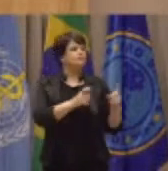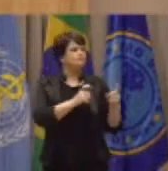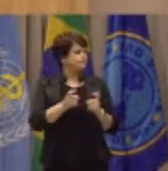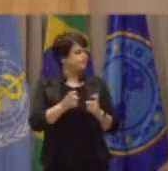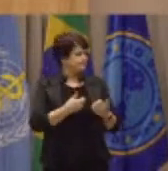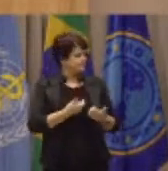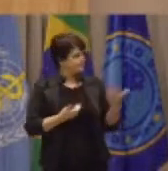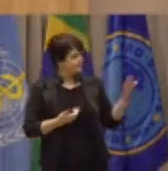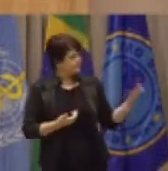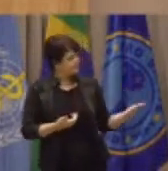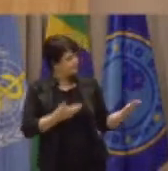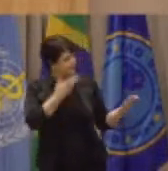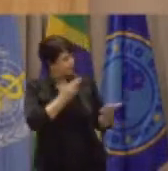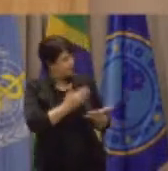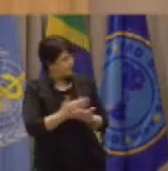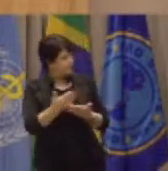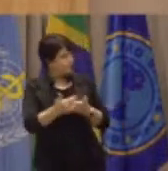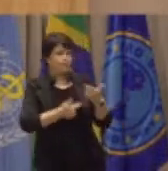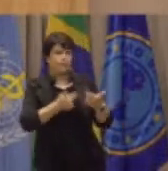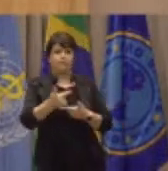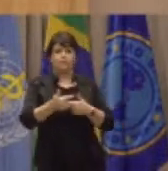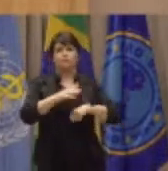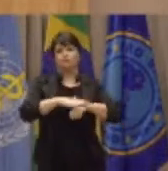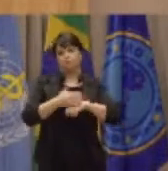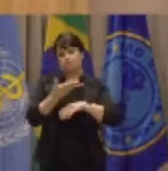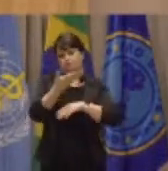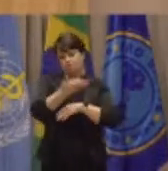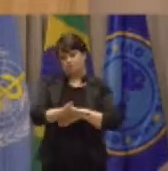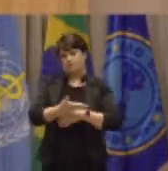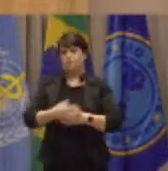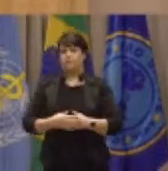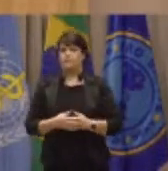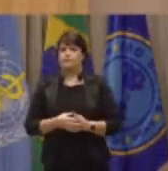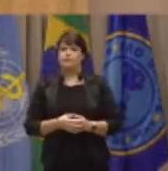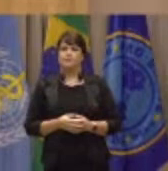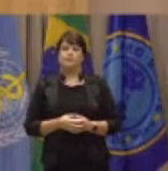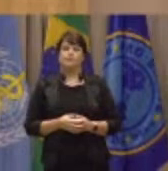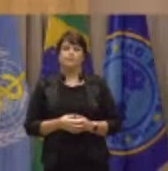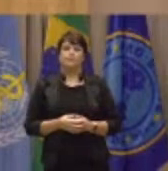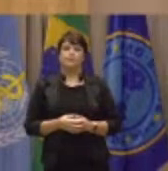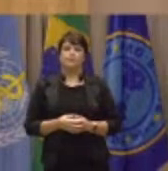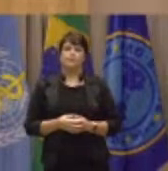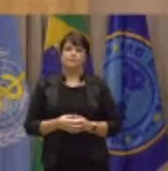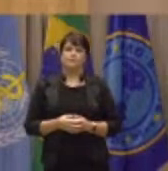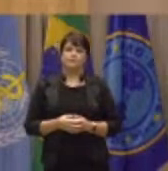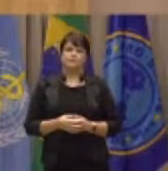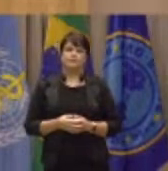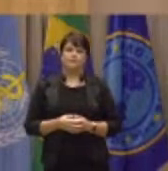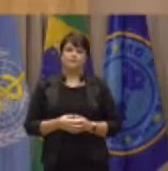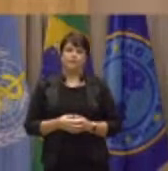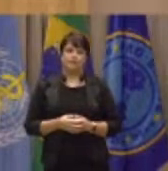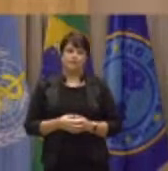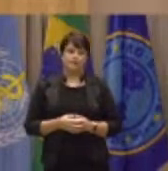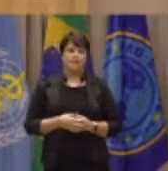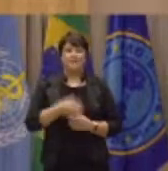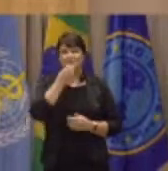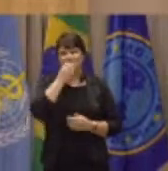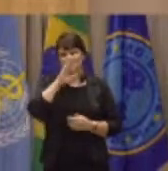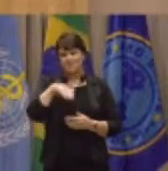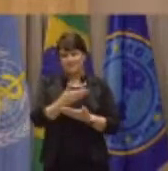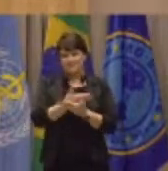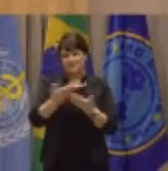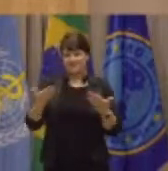Mr. Moderator, to conduct the activities, you have the floor. Well,